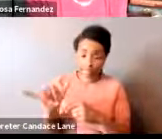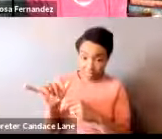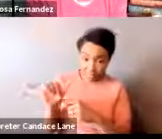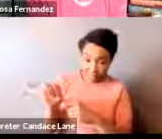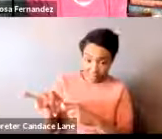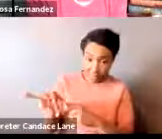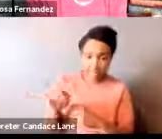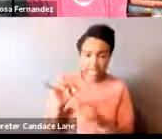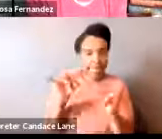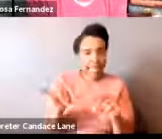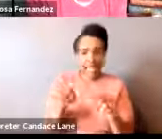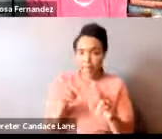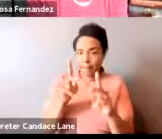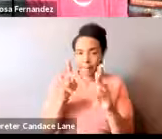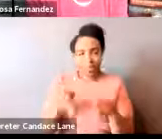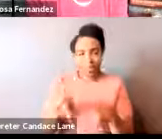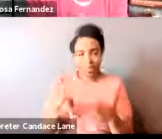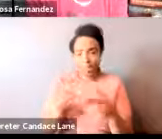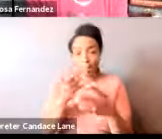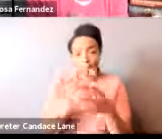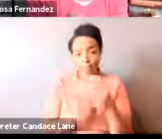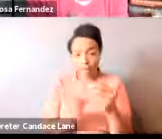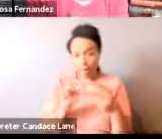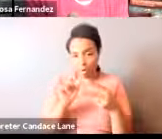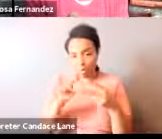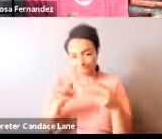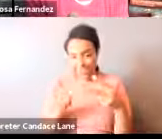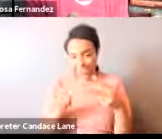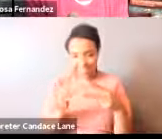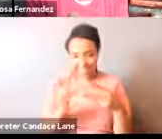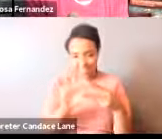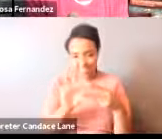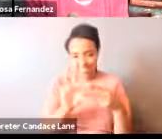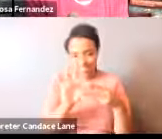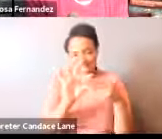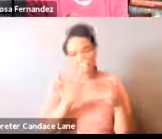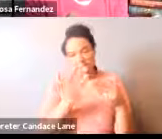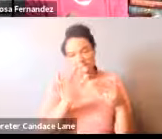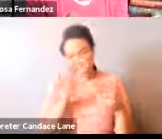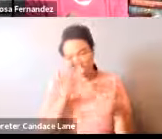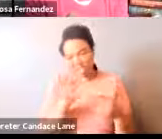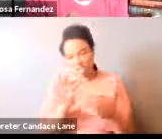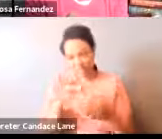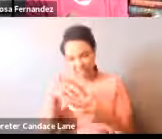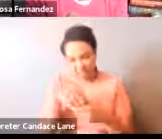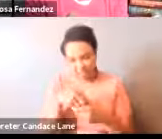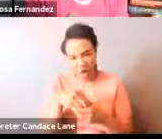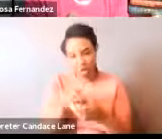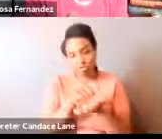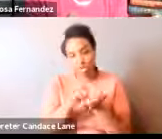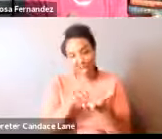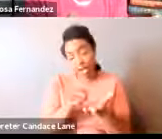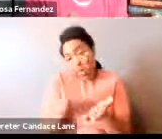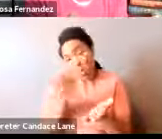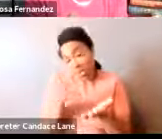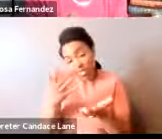same person who asked both questions. So I'm assuming they are interested in writing, or they're writing